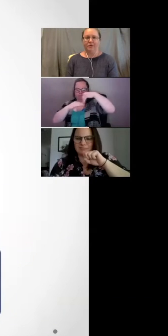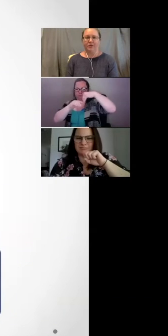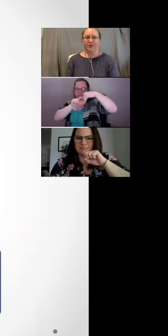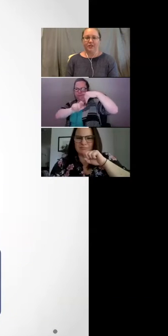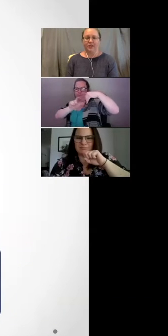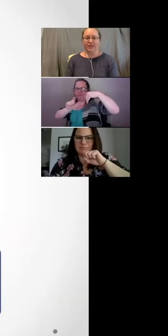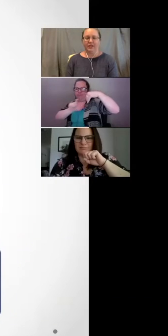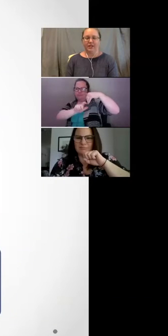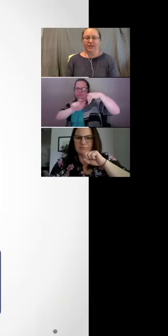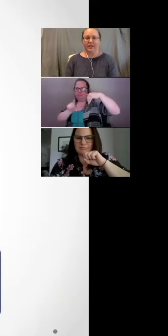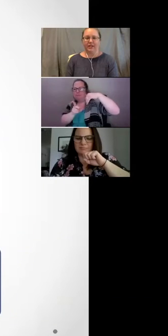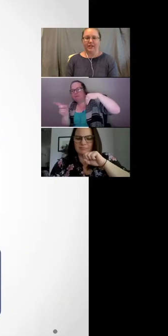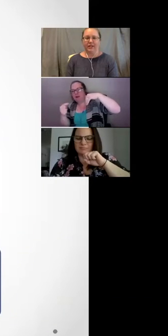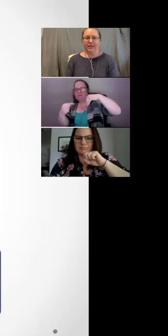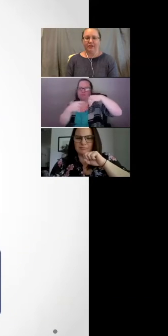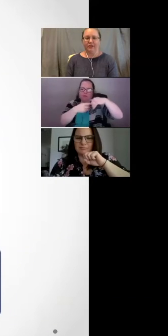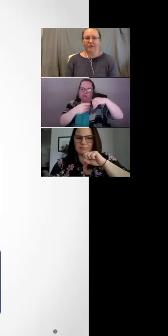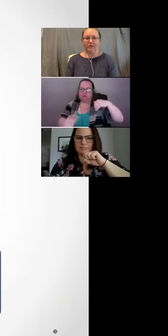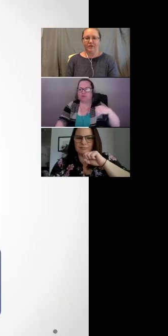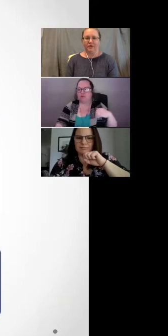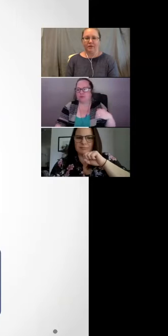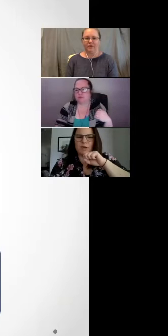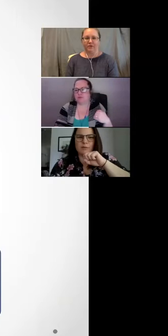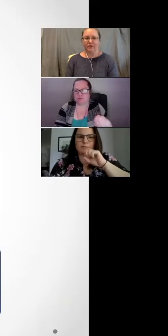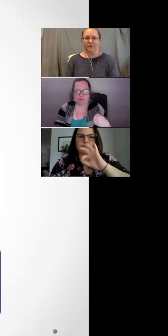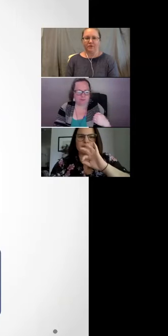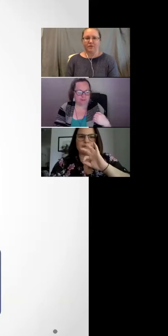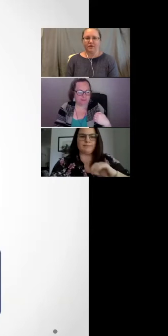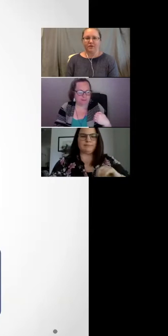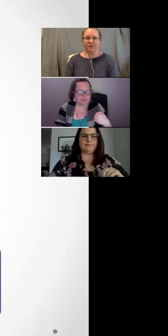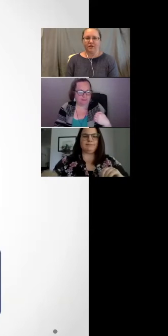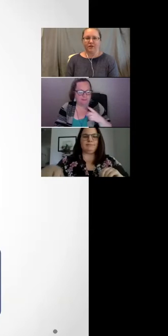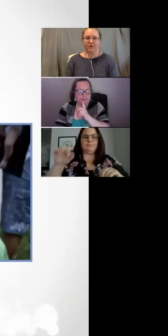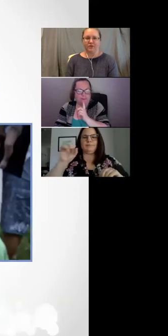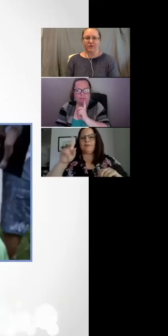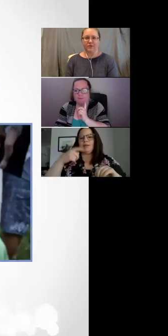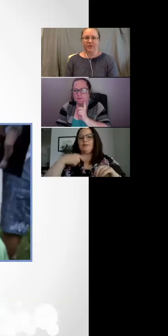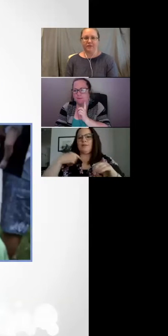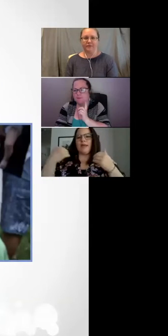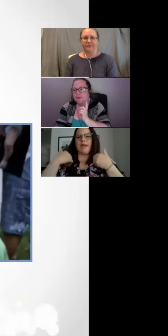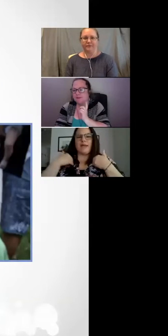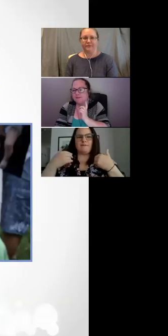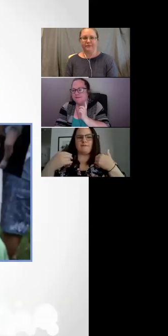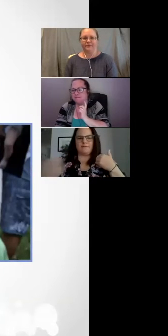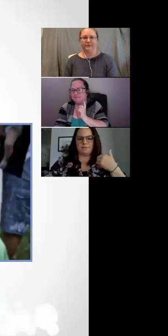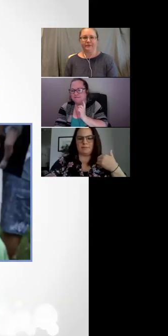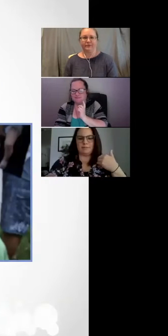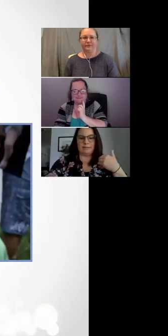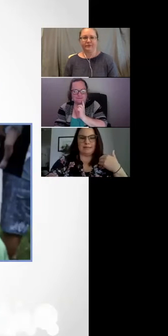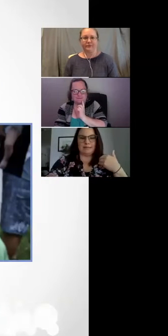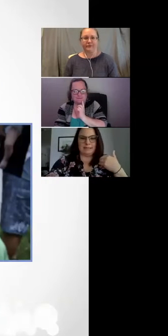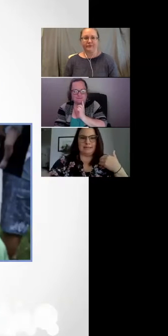And maybe you'll need to click the little arrows, the backwards and forwards arrows on the actual screen.